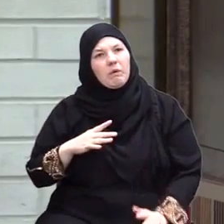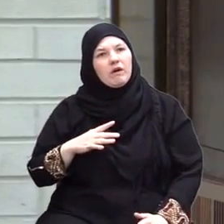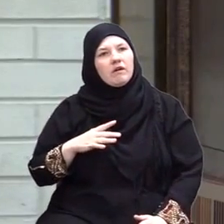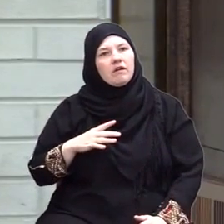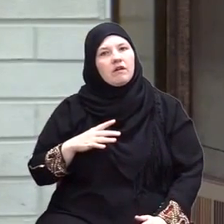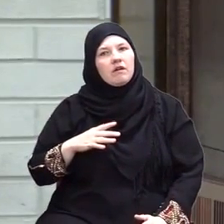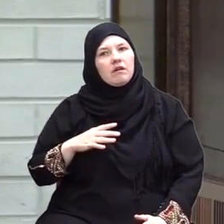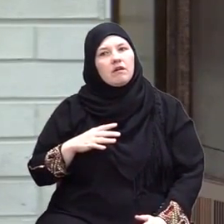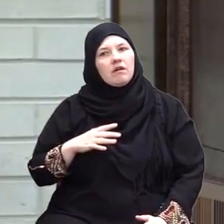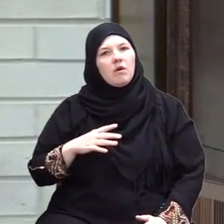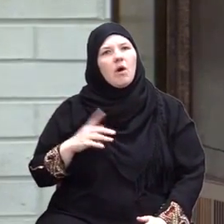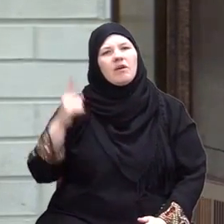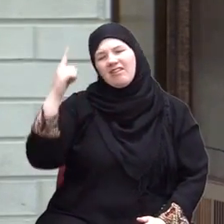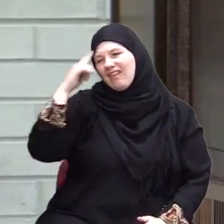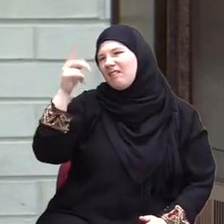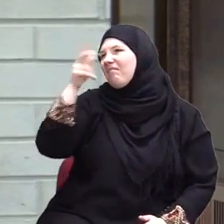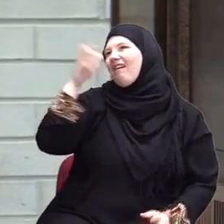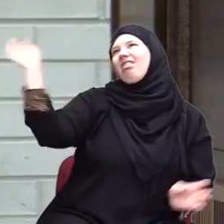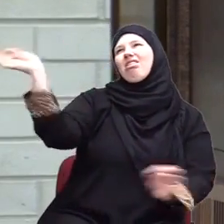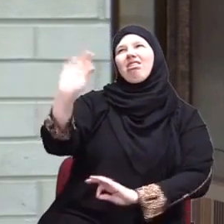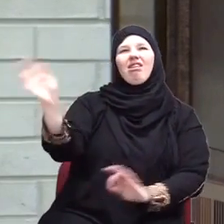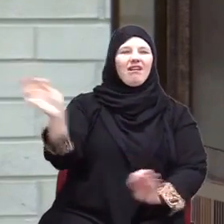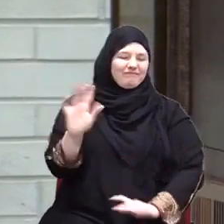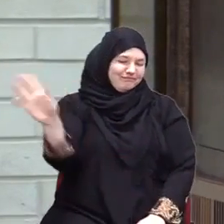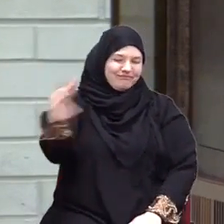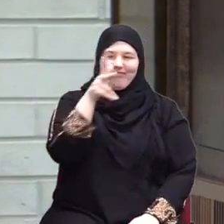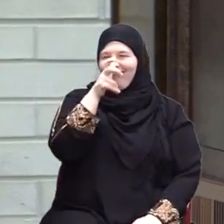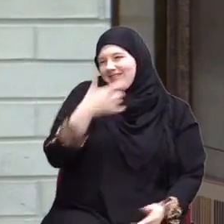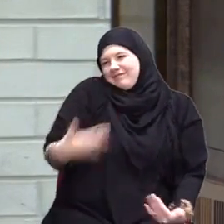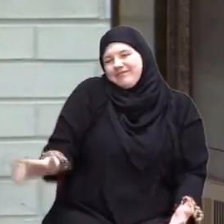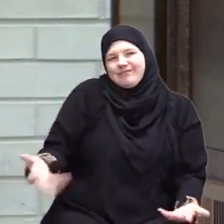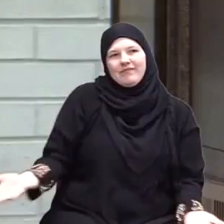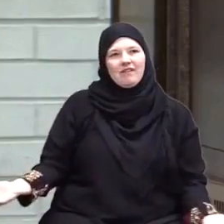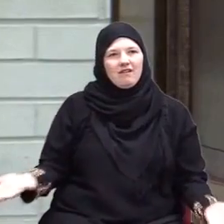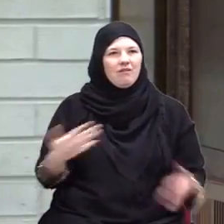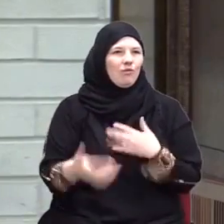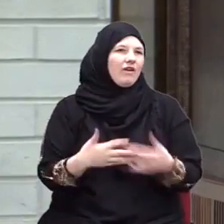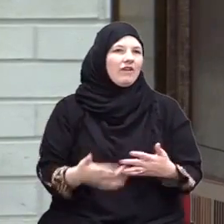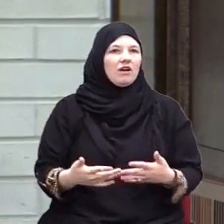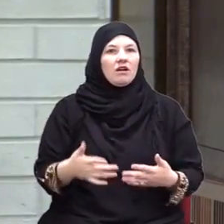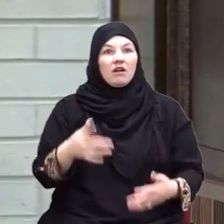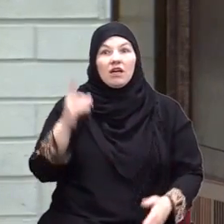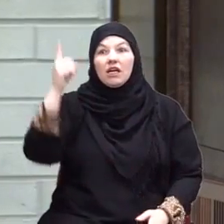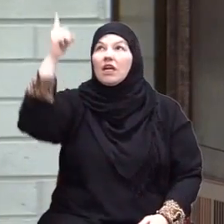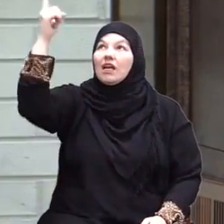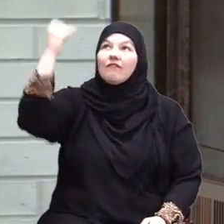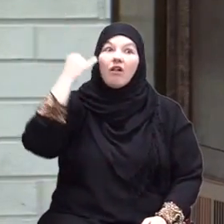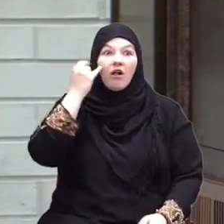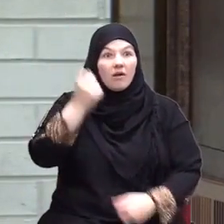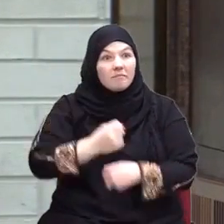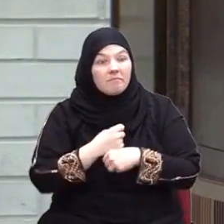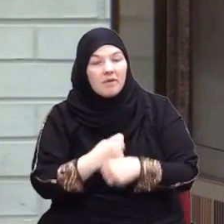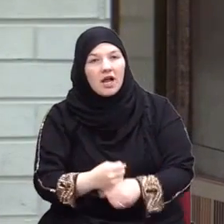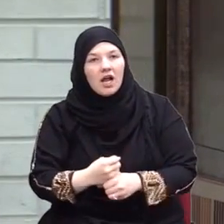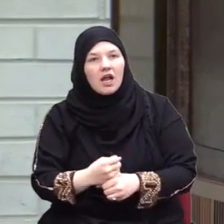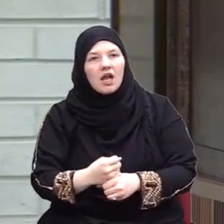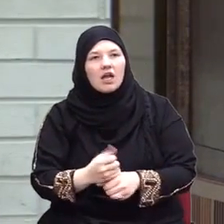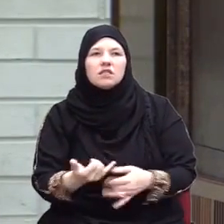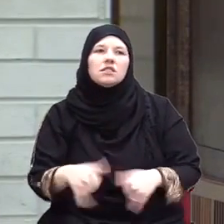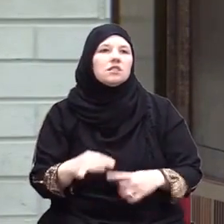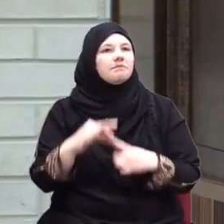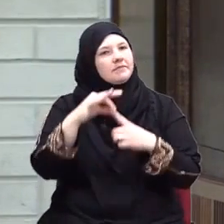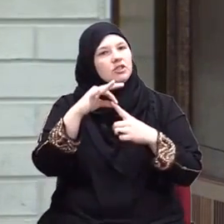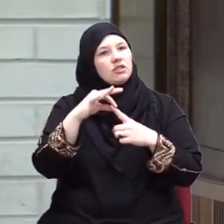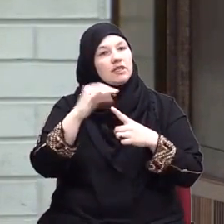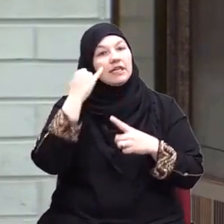should see as insignificant. If it is created by Allah, it has miracles in it. All what we need to do is